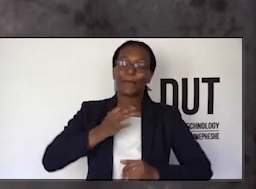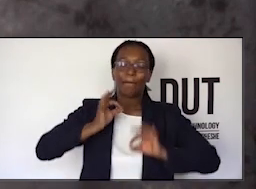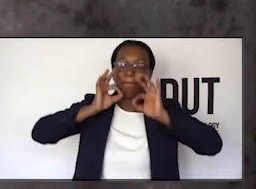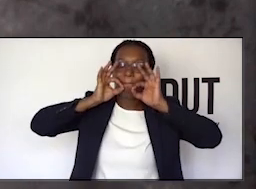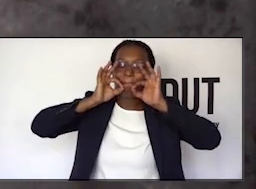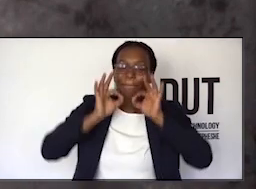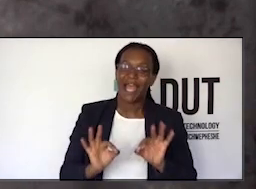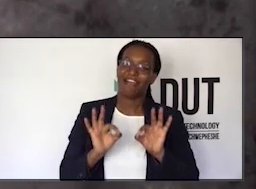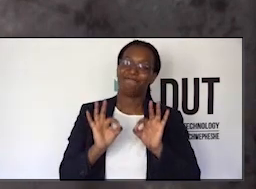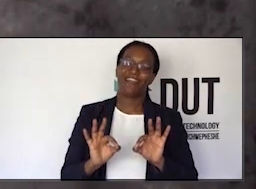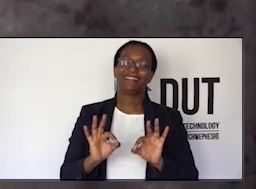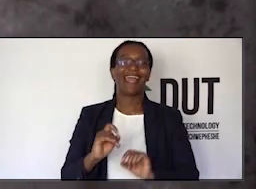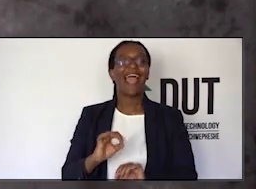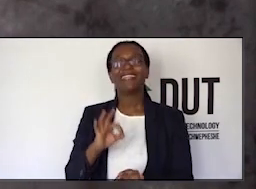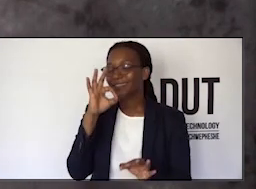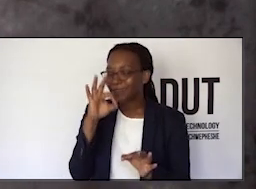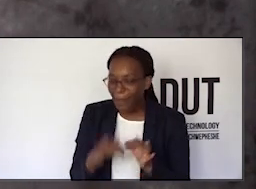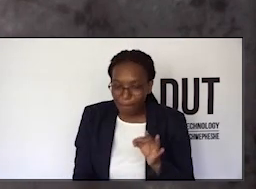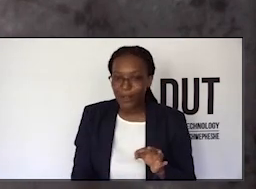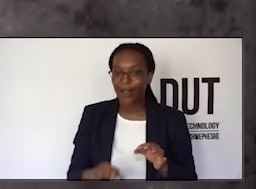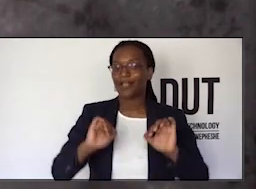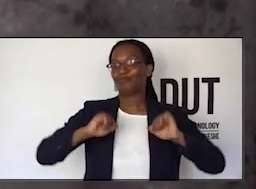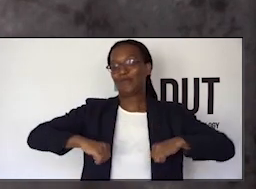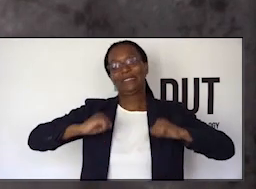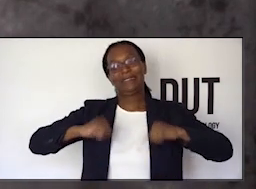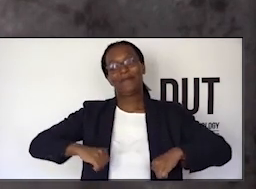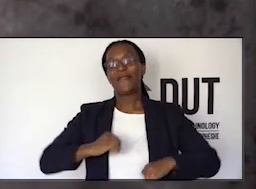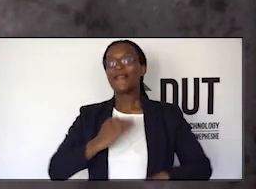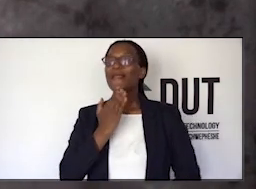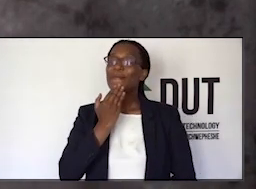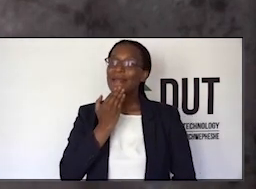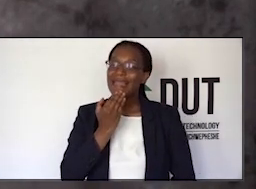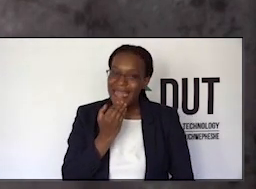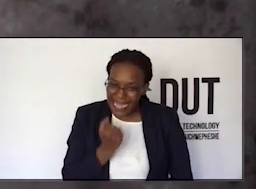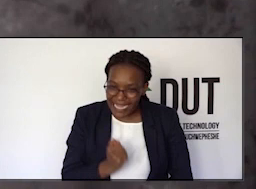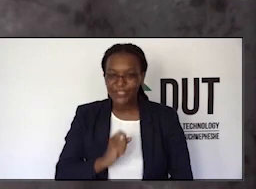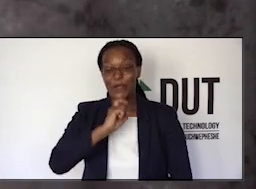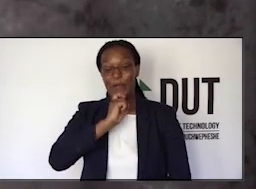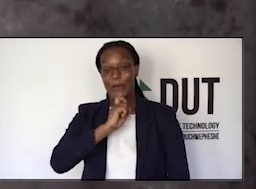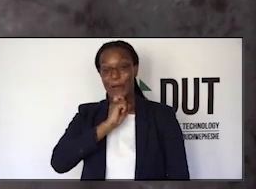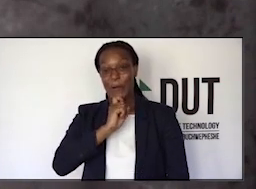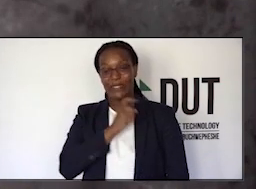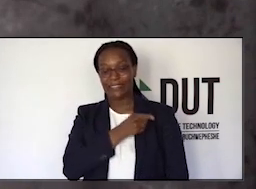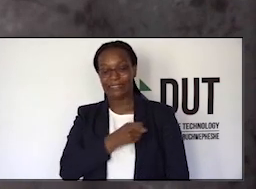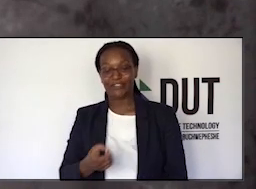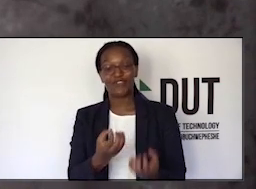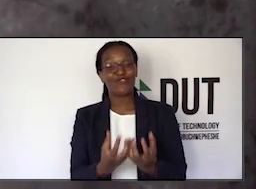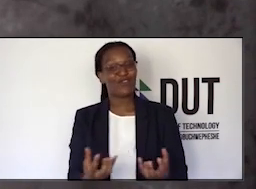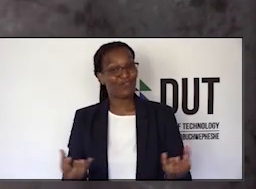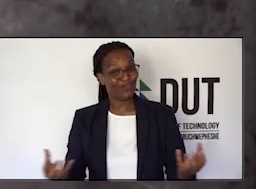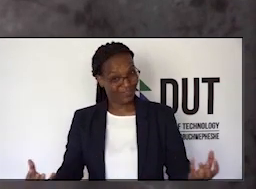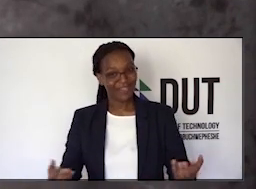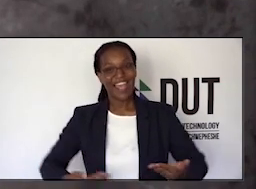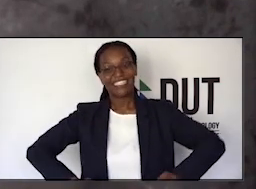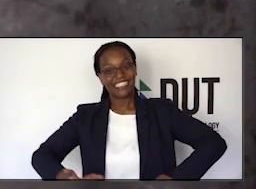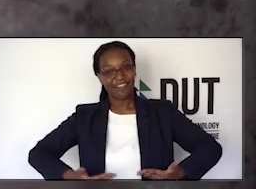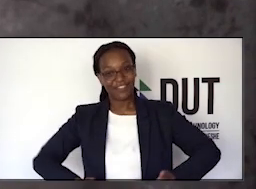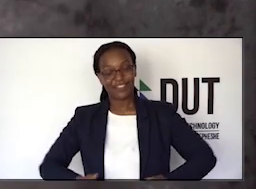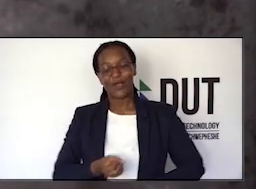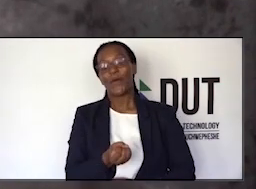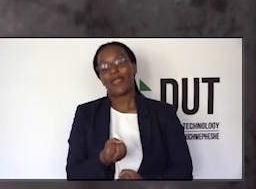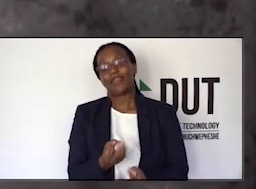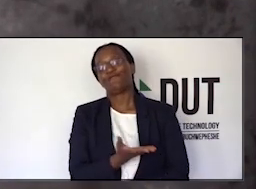and seamless as possible. So please do take advantage of these services that we have availed to